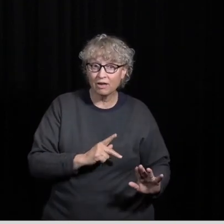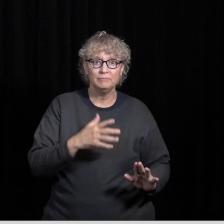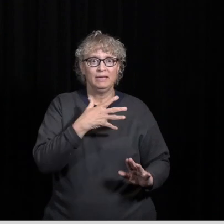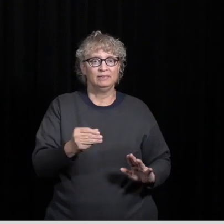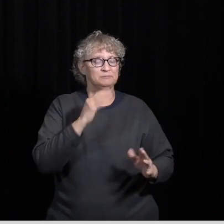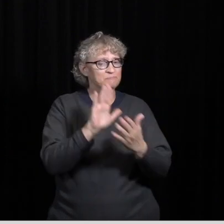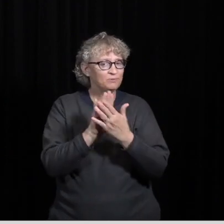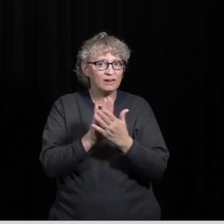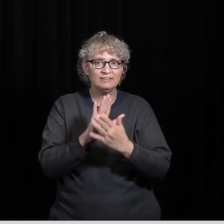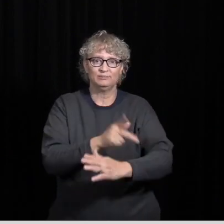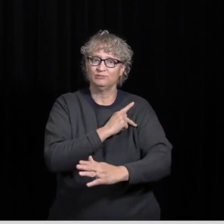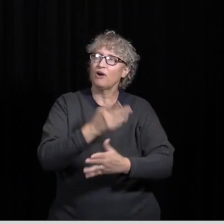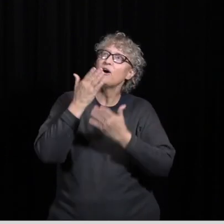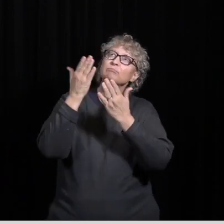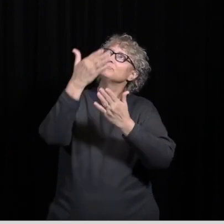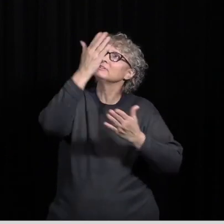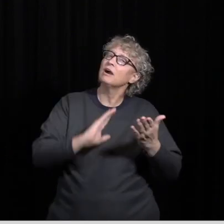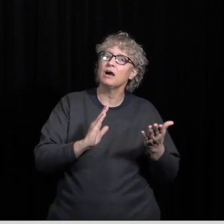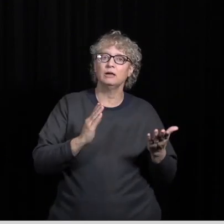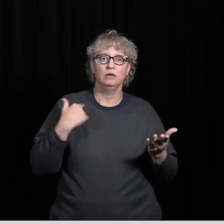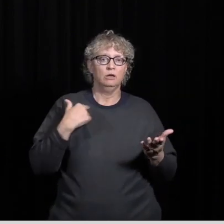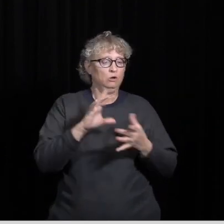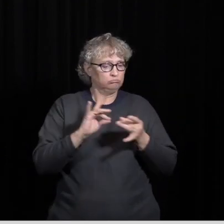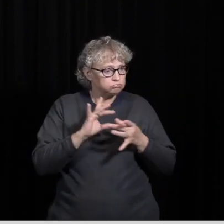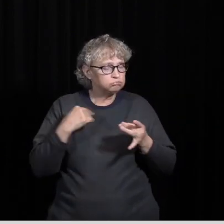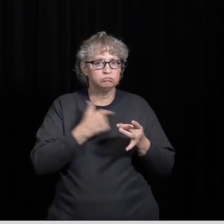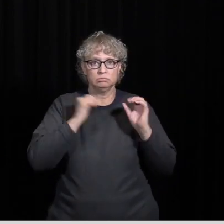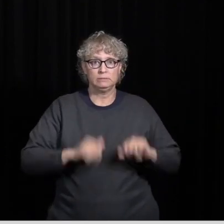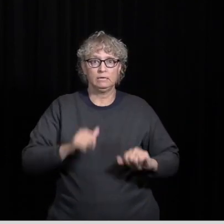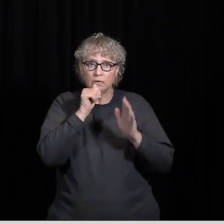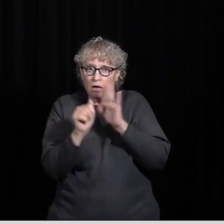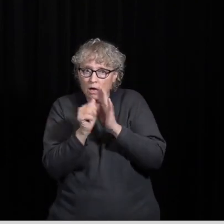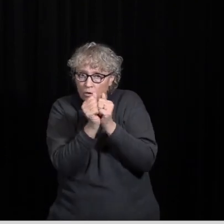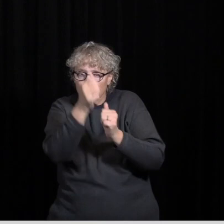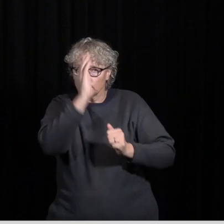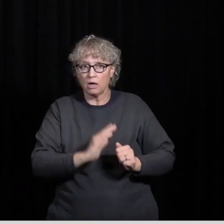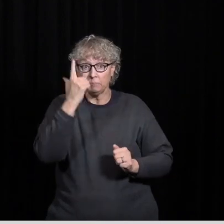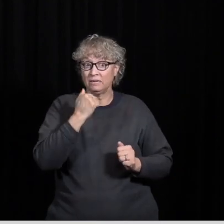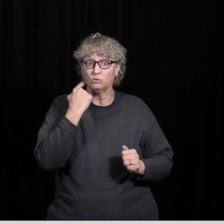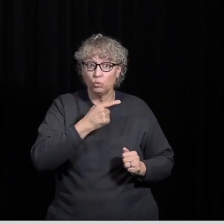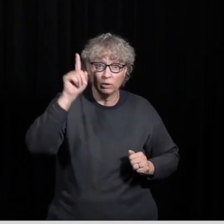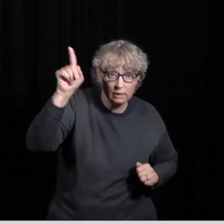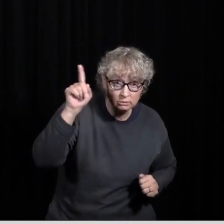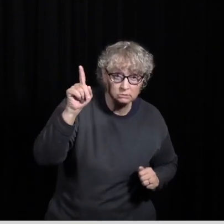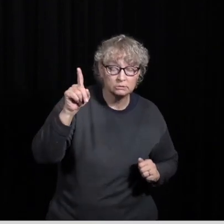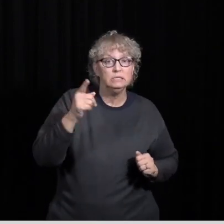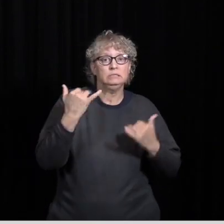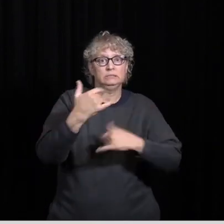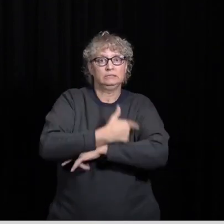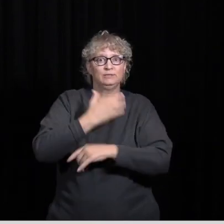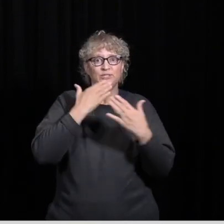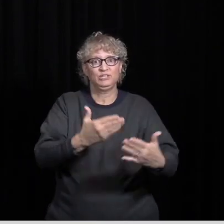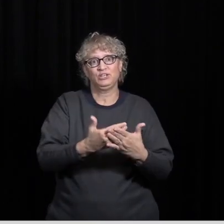It's just such a praise psalm to God, and it talks about the way we can take refuge in God because of who He is. Today it's really great because we're